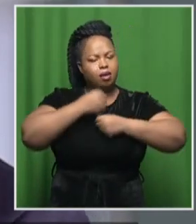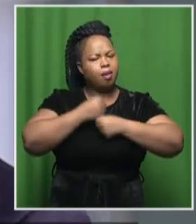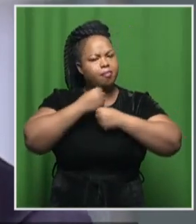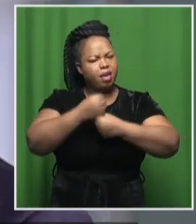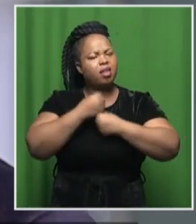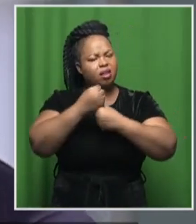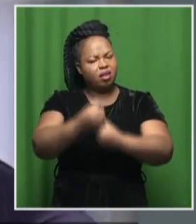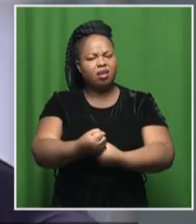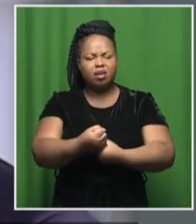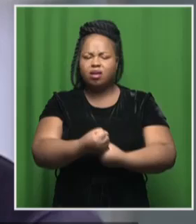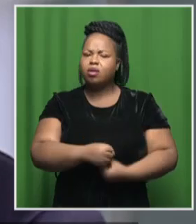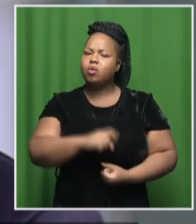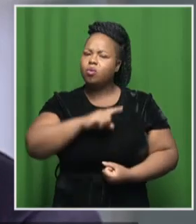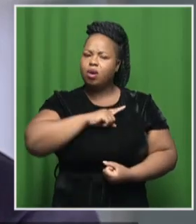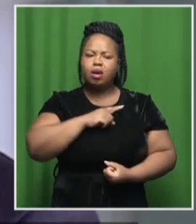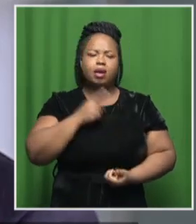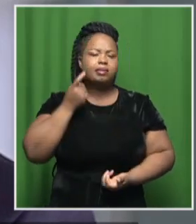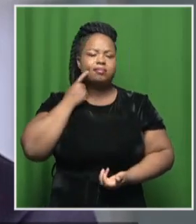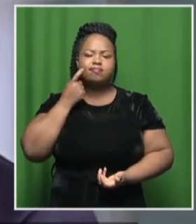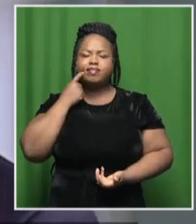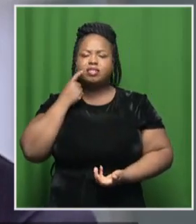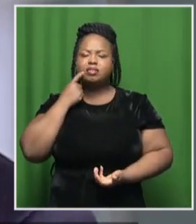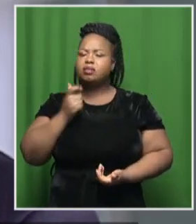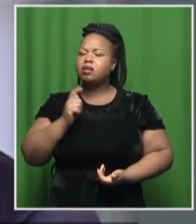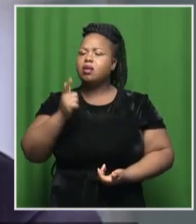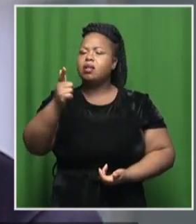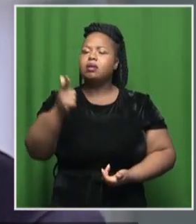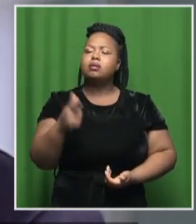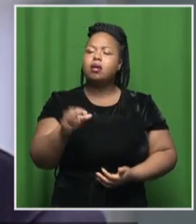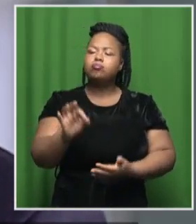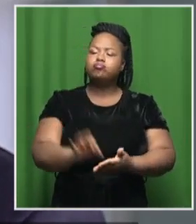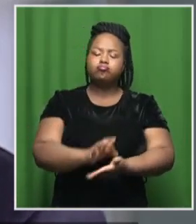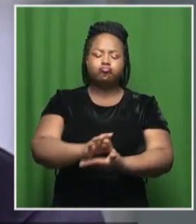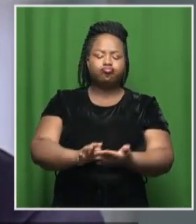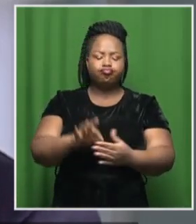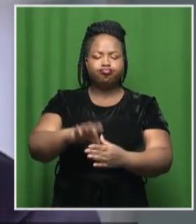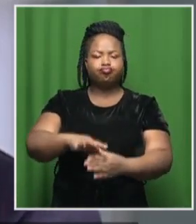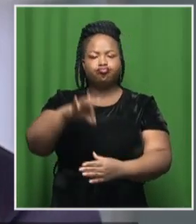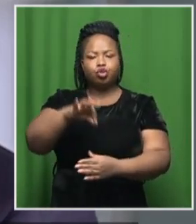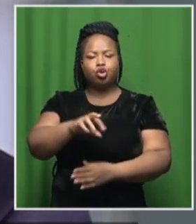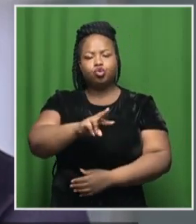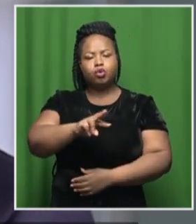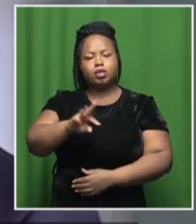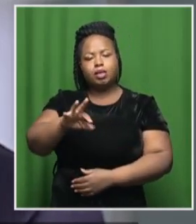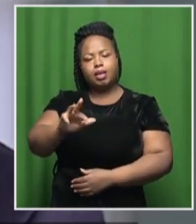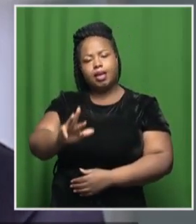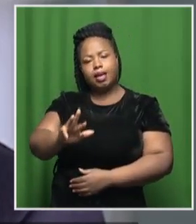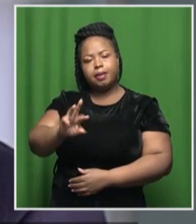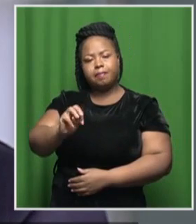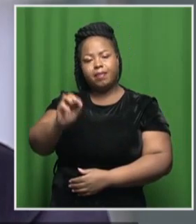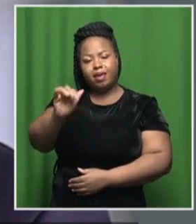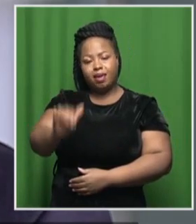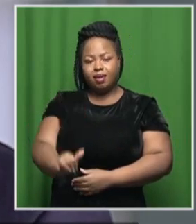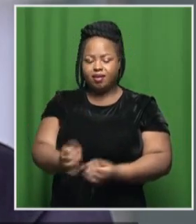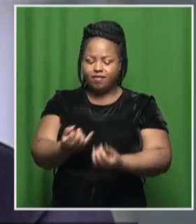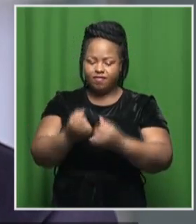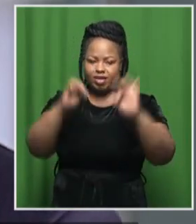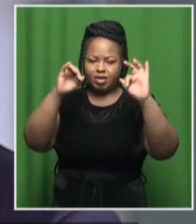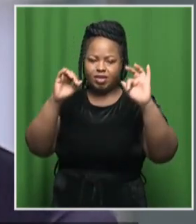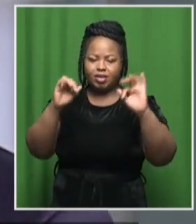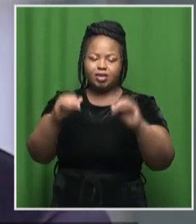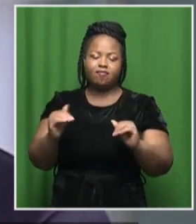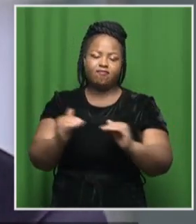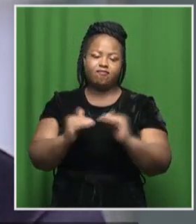that will lead to an election whose outcomes would be accepted as free and fair. Not only parties and their candidates,